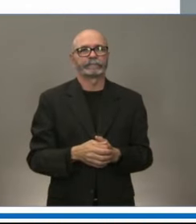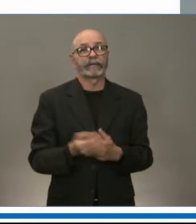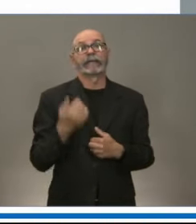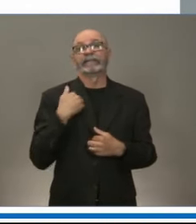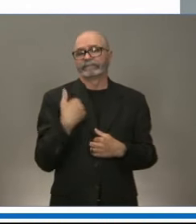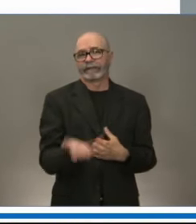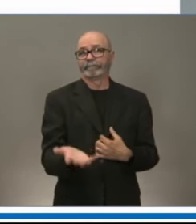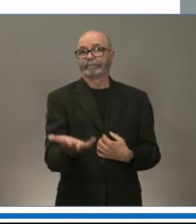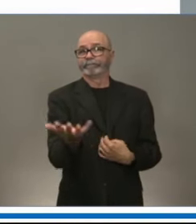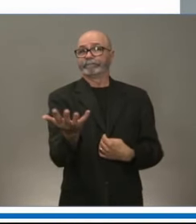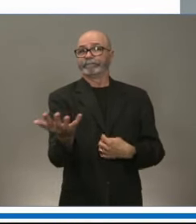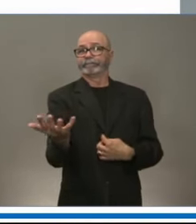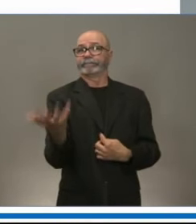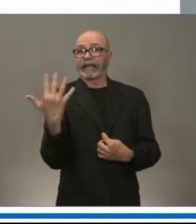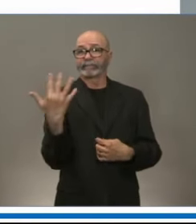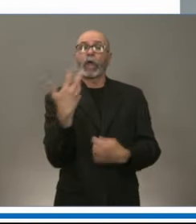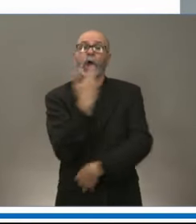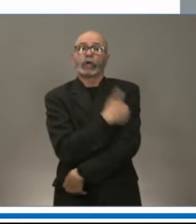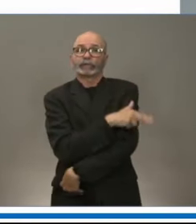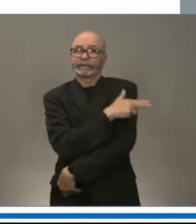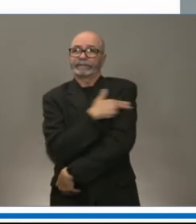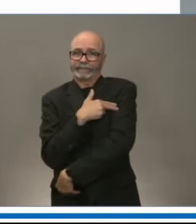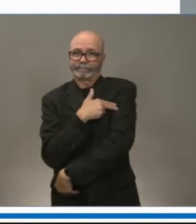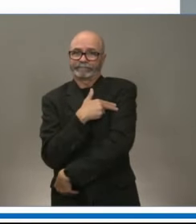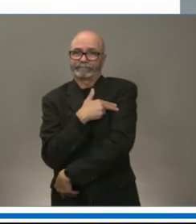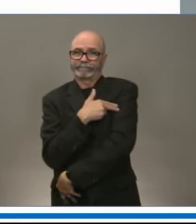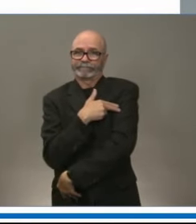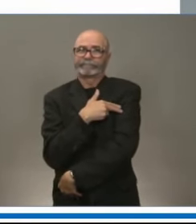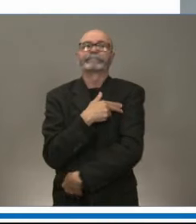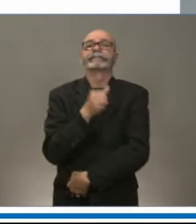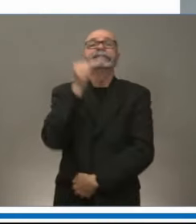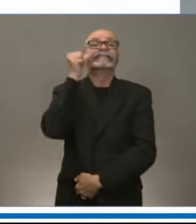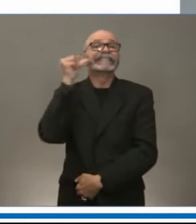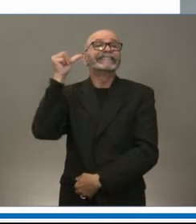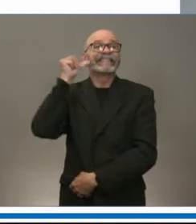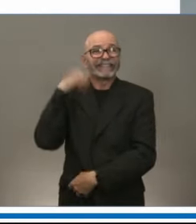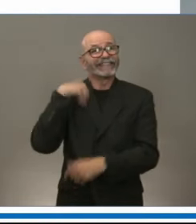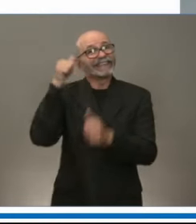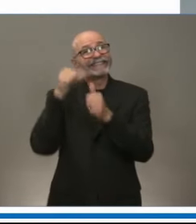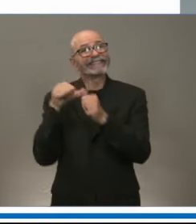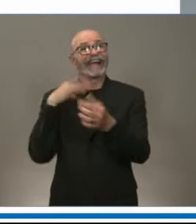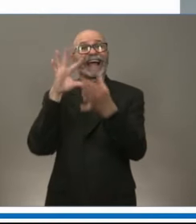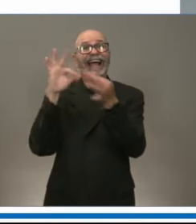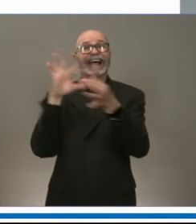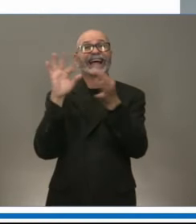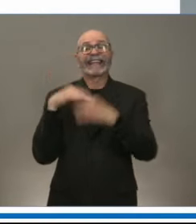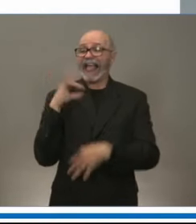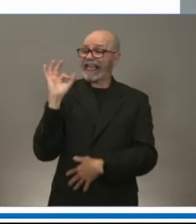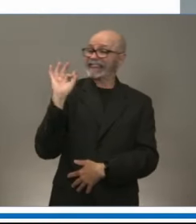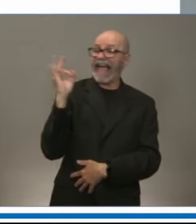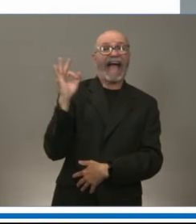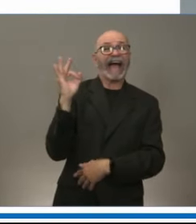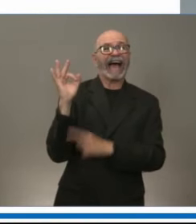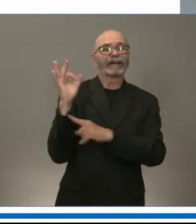correct, I misspoke yesterday, and I used the number 9, but it's 5 people that are in hospital.